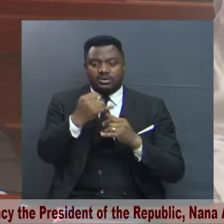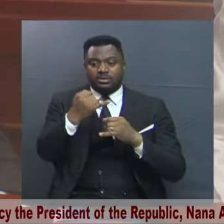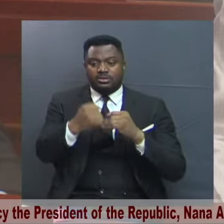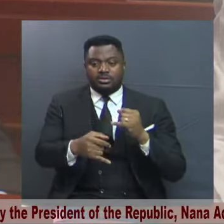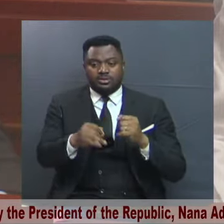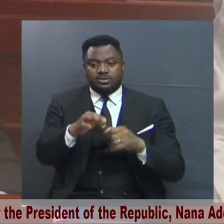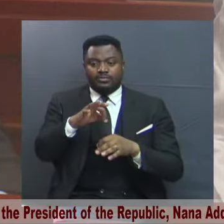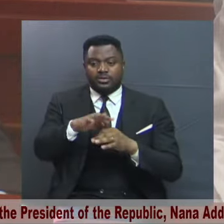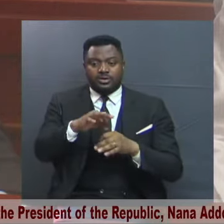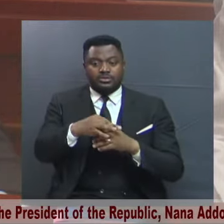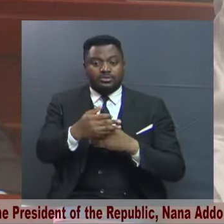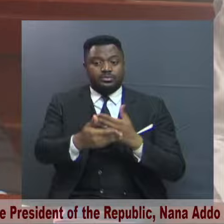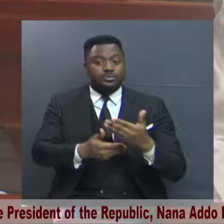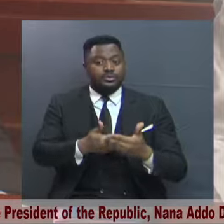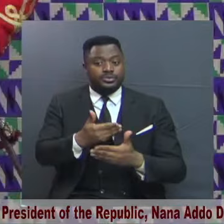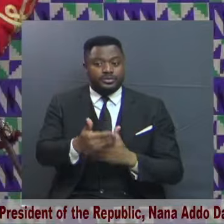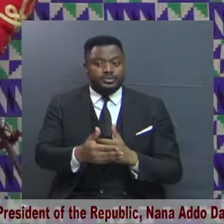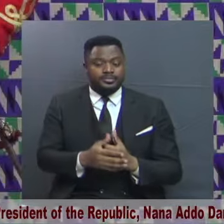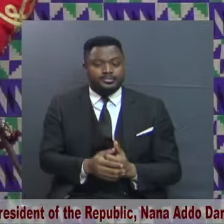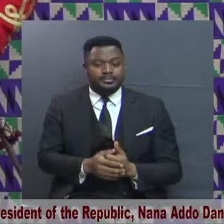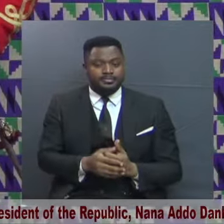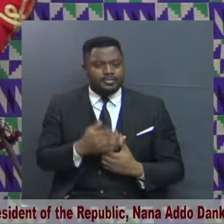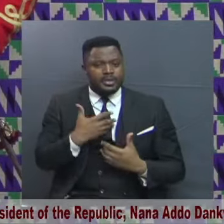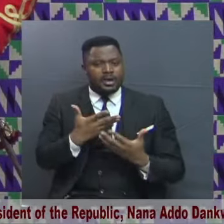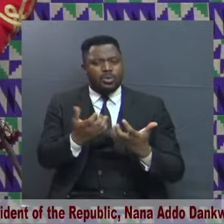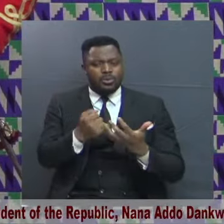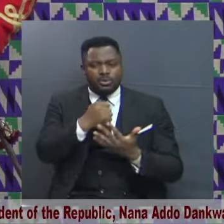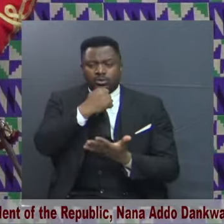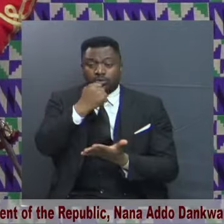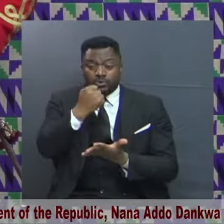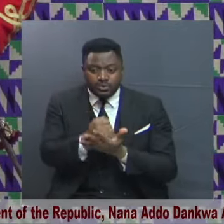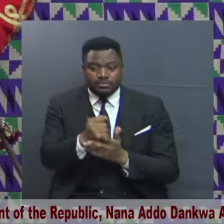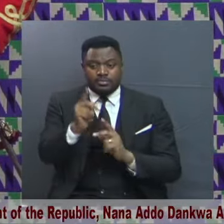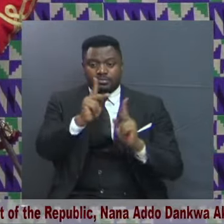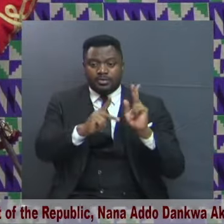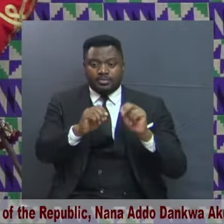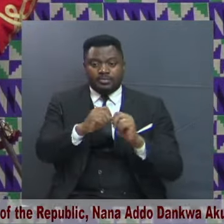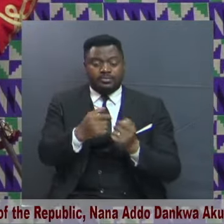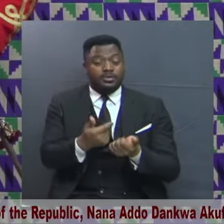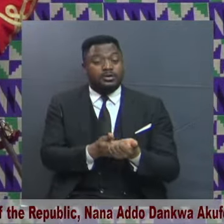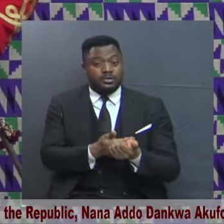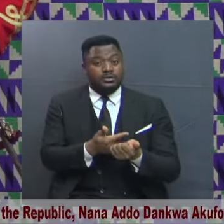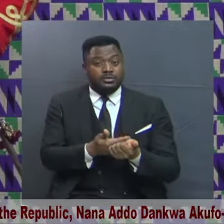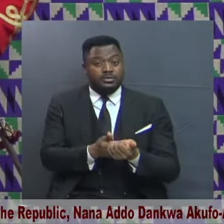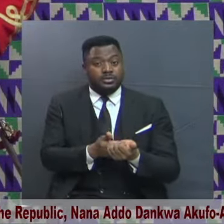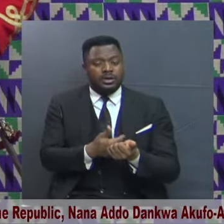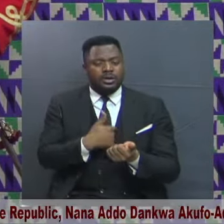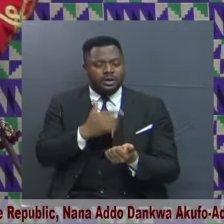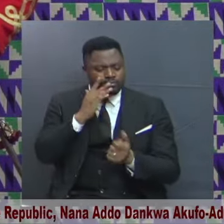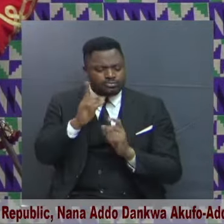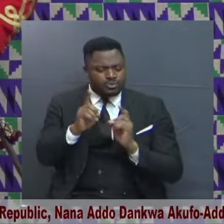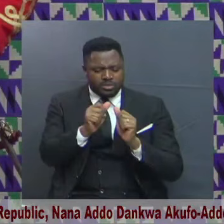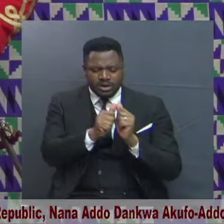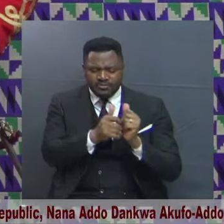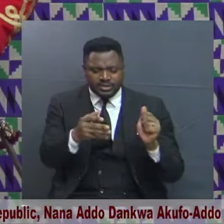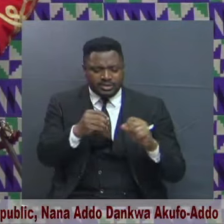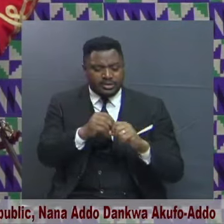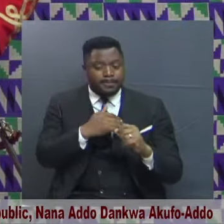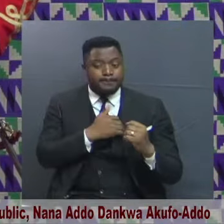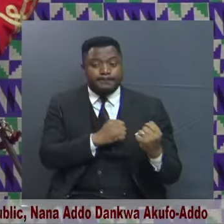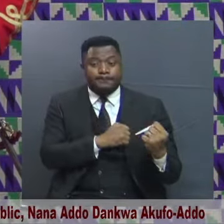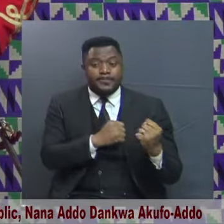the electoral process and I want to reassure the people of Ghana that I'll do everything in my